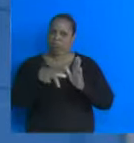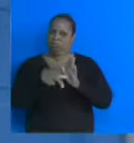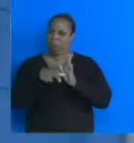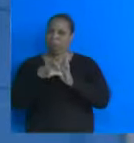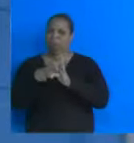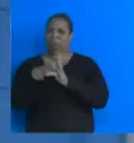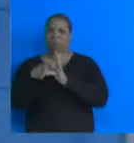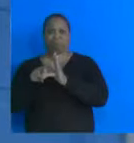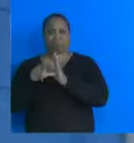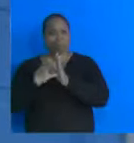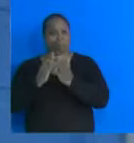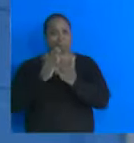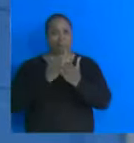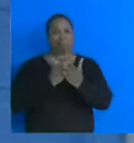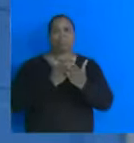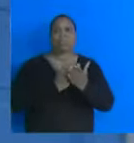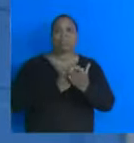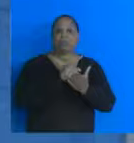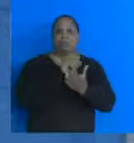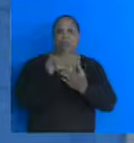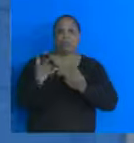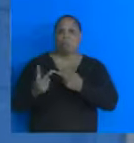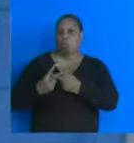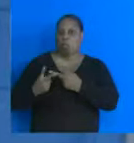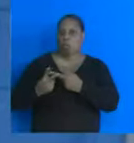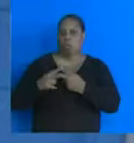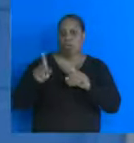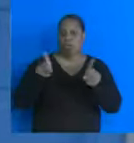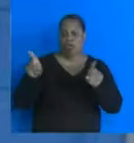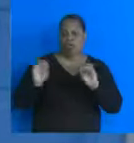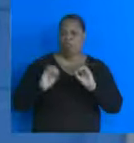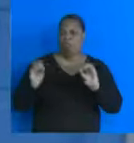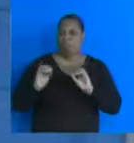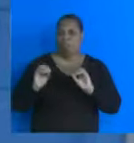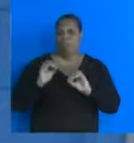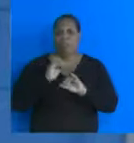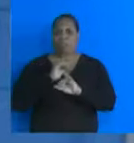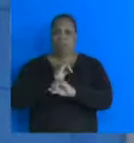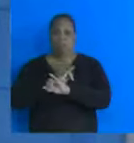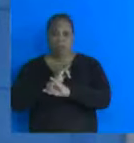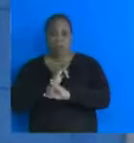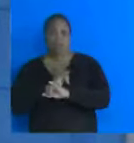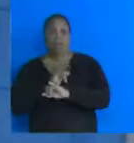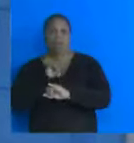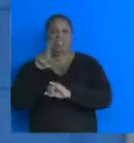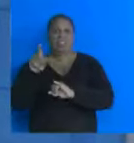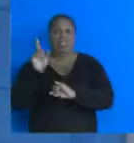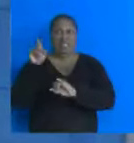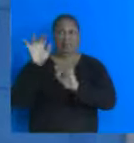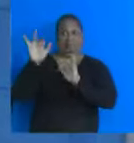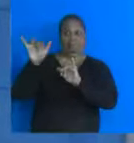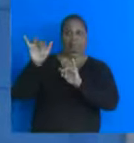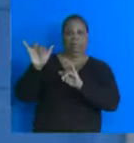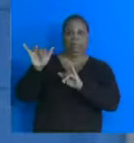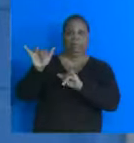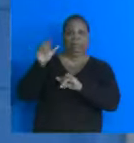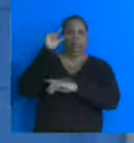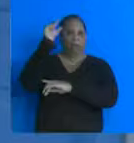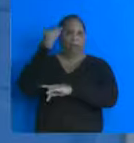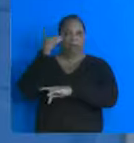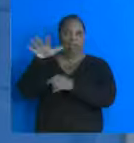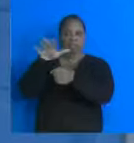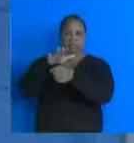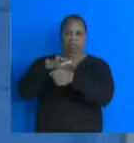quarantine guidelines for those non-vaccinated persons who will be required to stay in an approved quarantine facility.